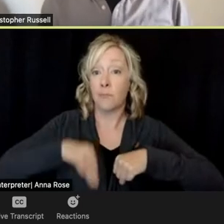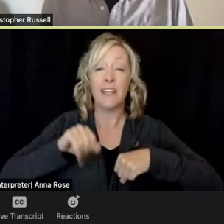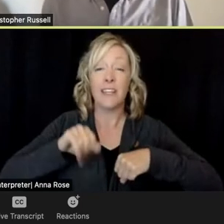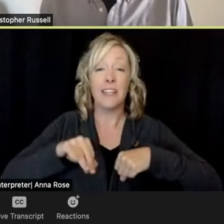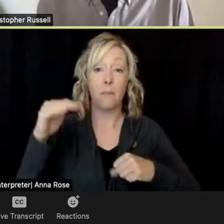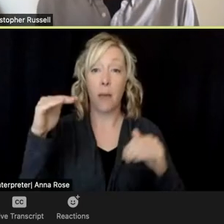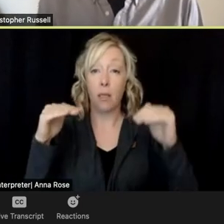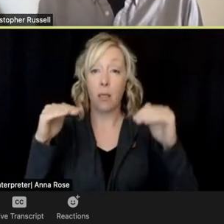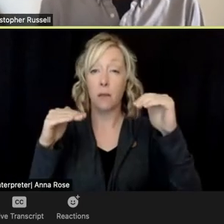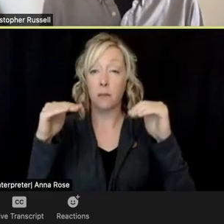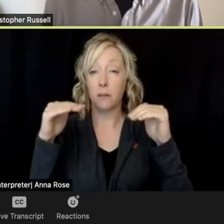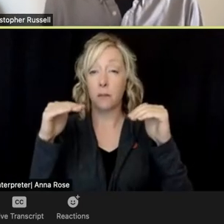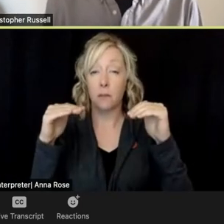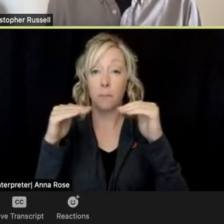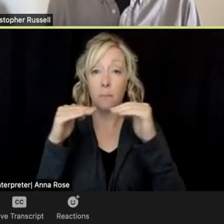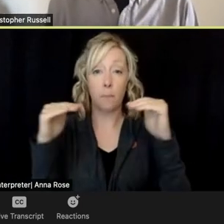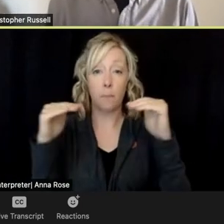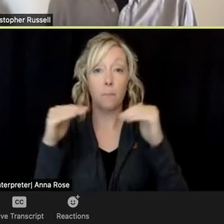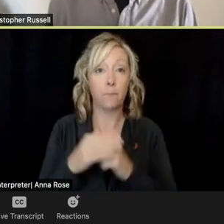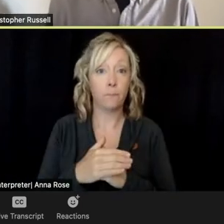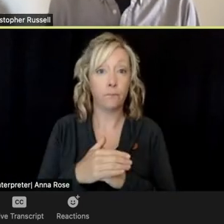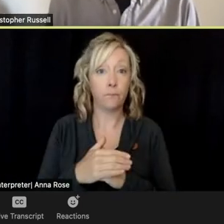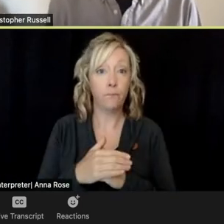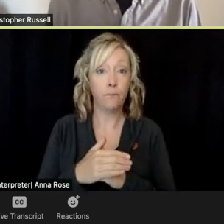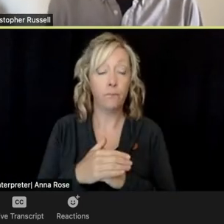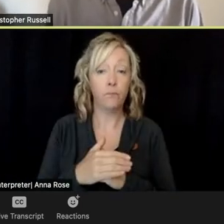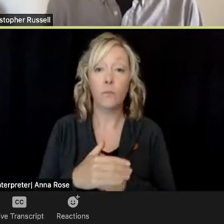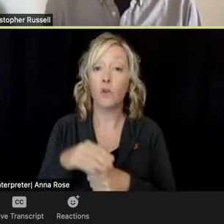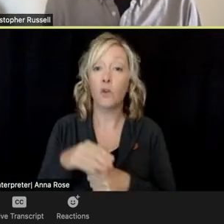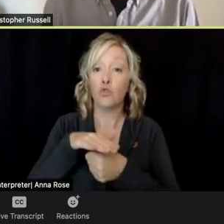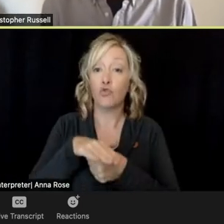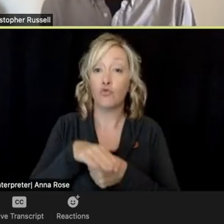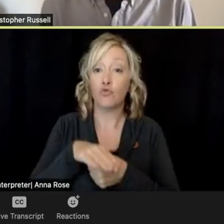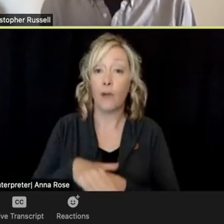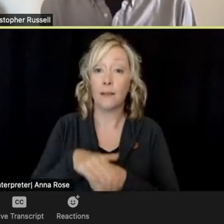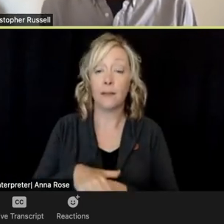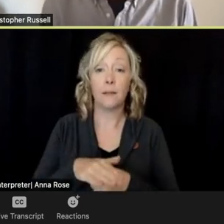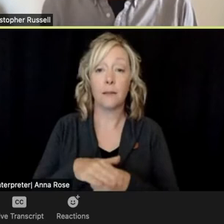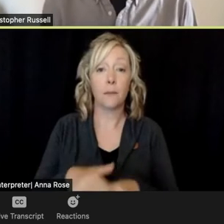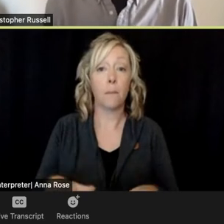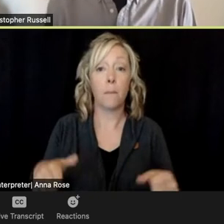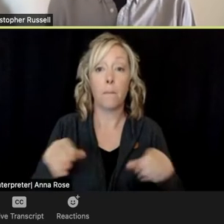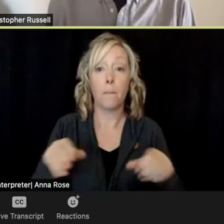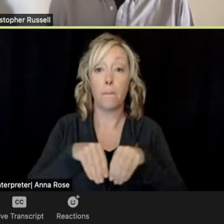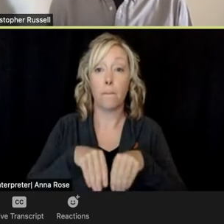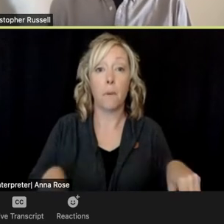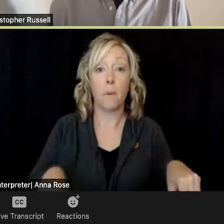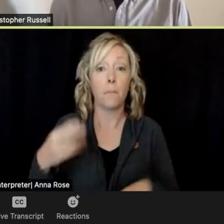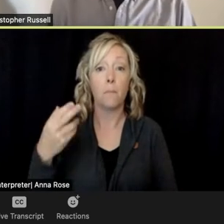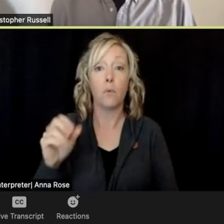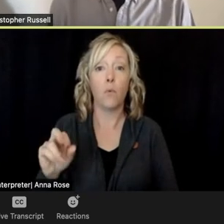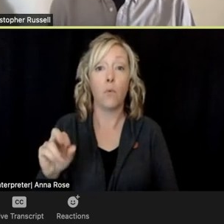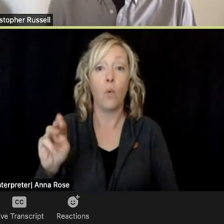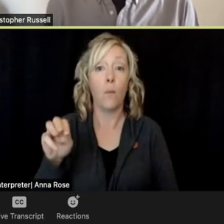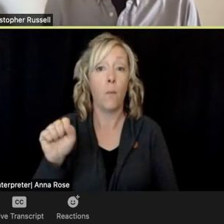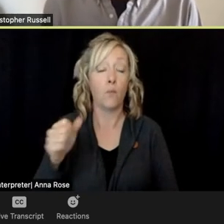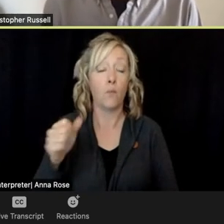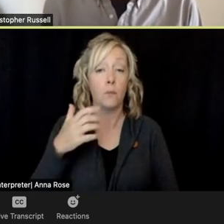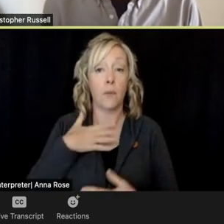proximal development. Stress allows you neurologically, norepinephrine and other stress hormones that we release when we're